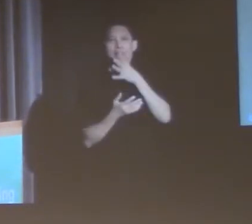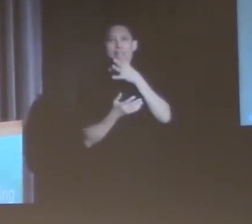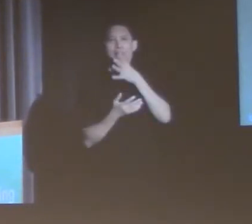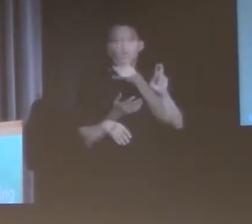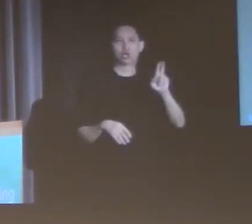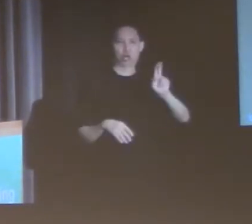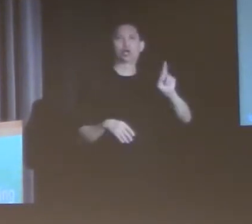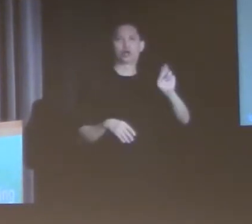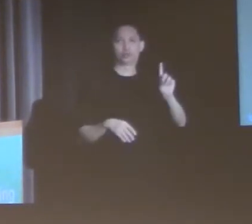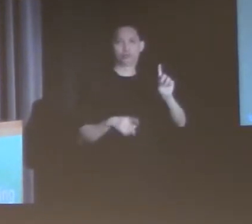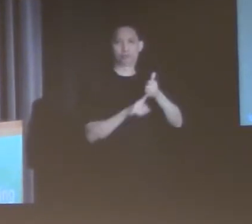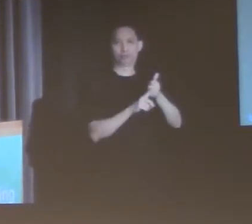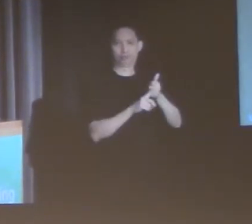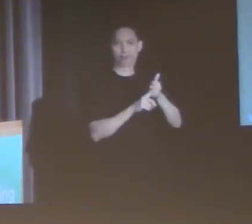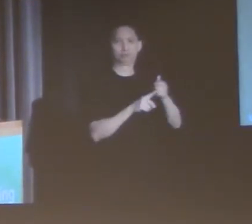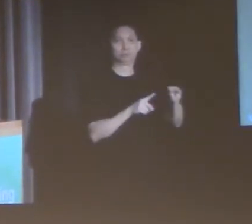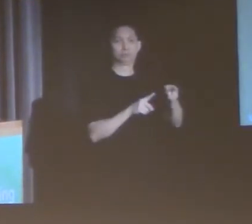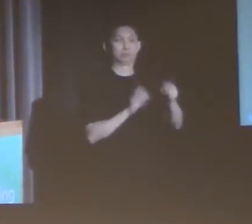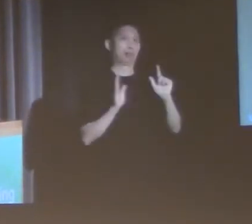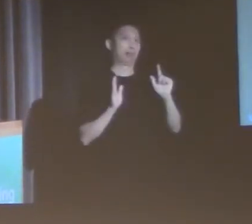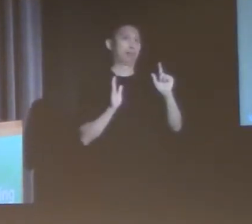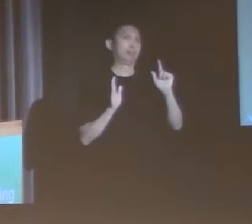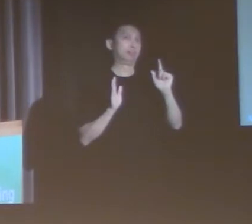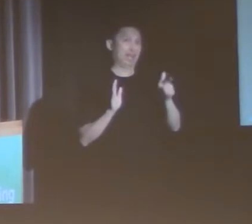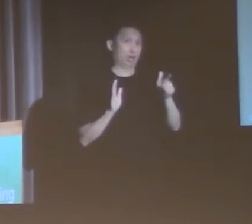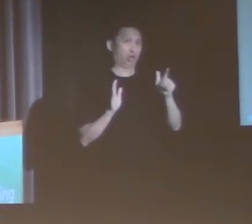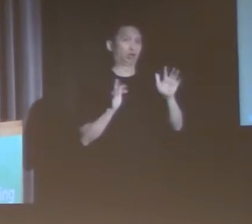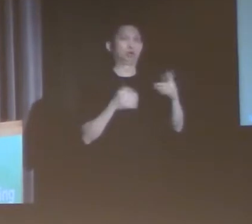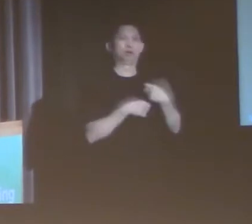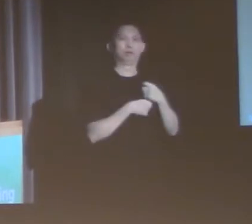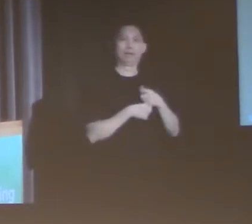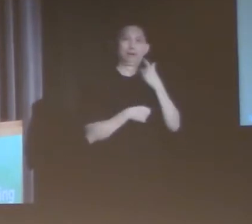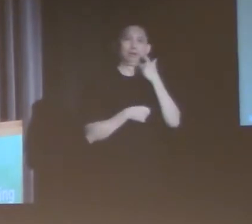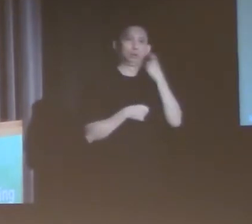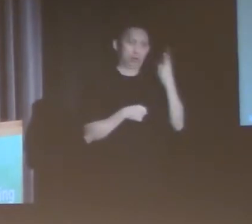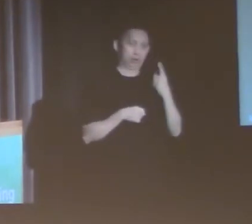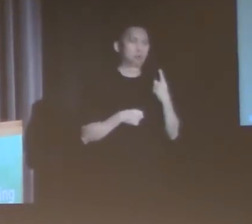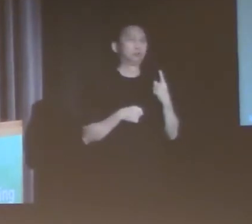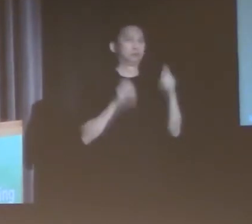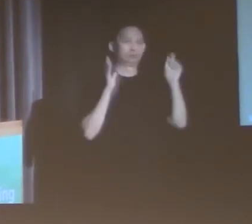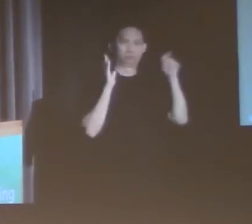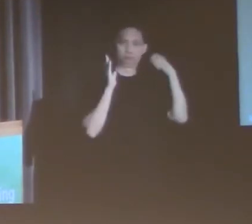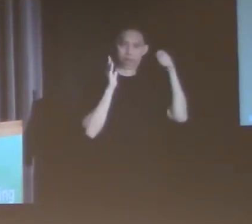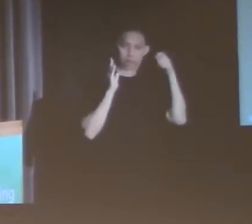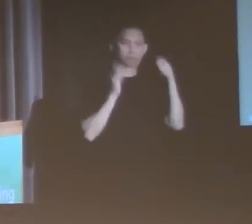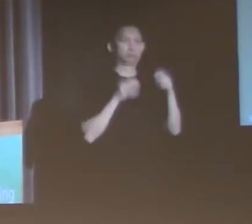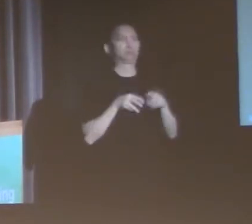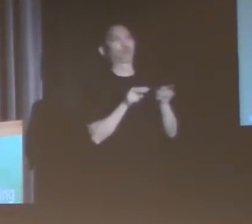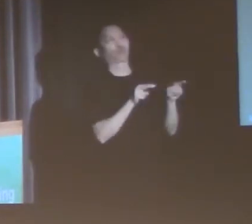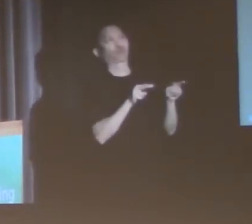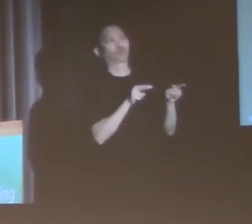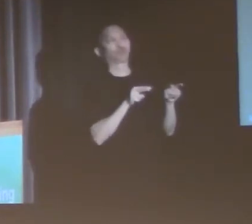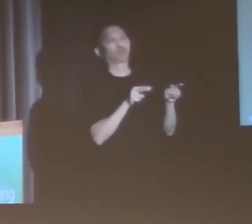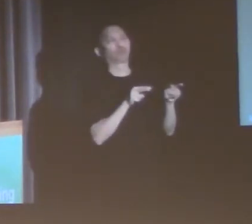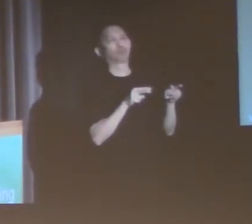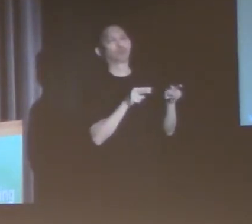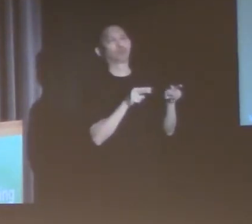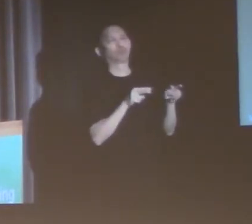but whose latest feature is looking at that question of ISIS